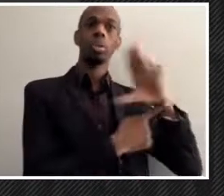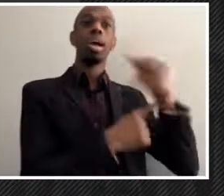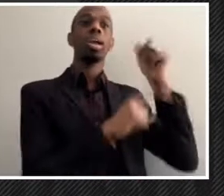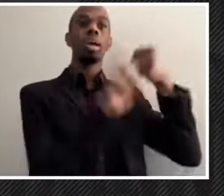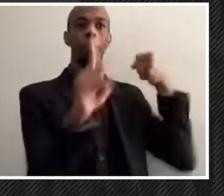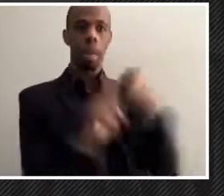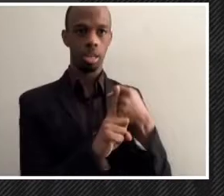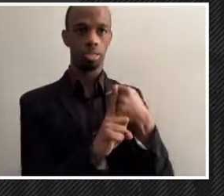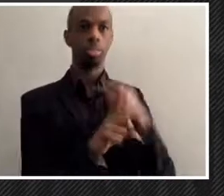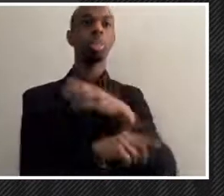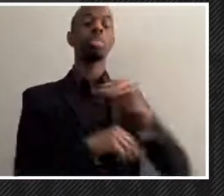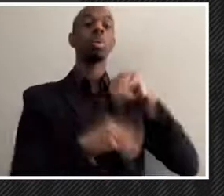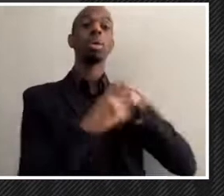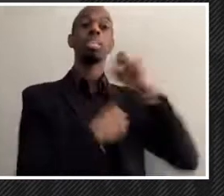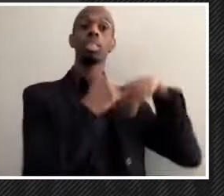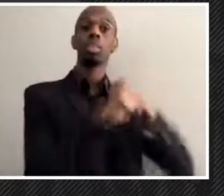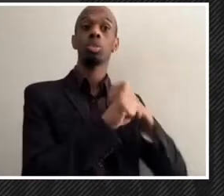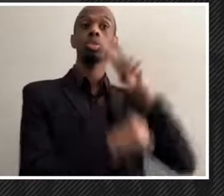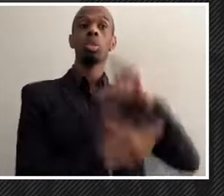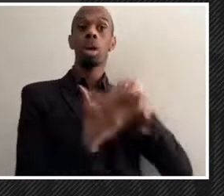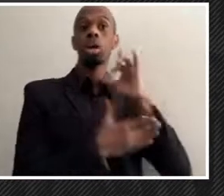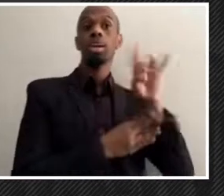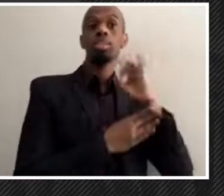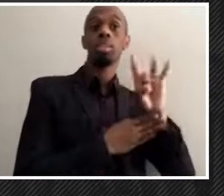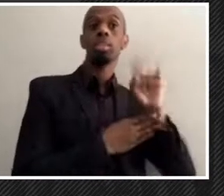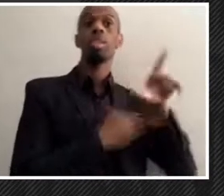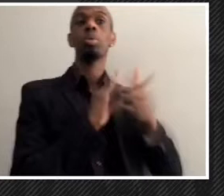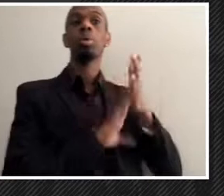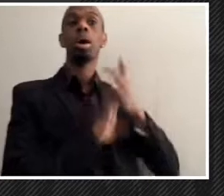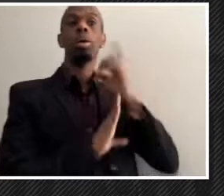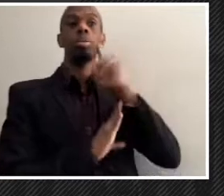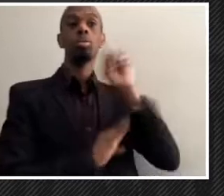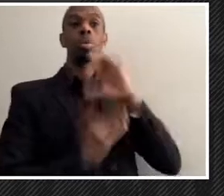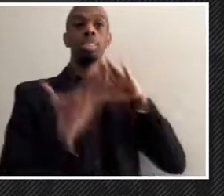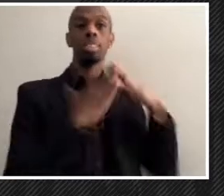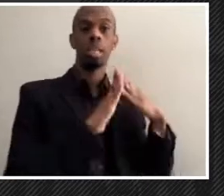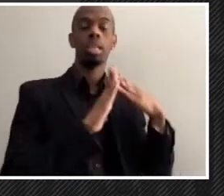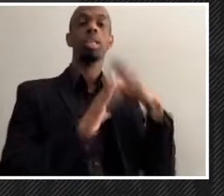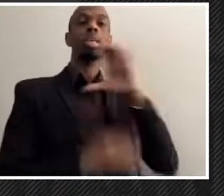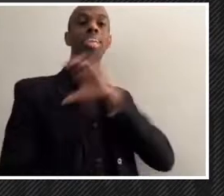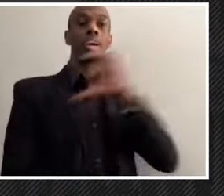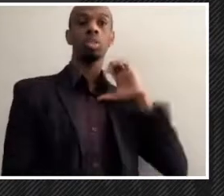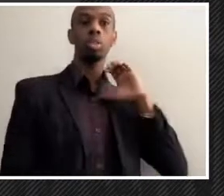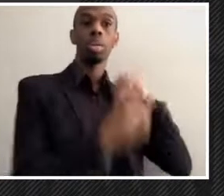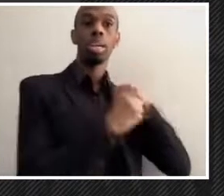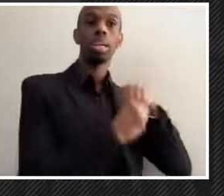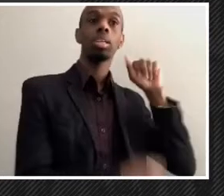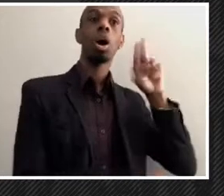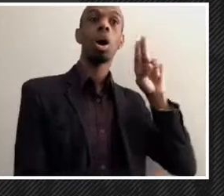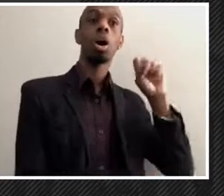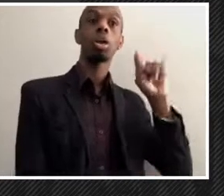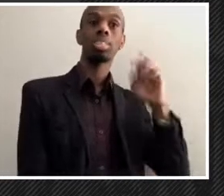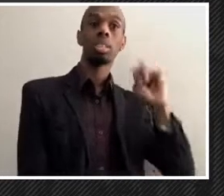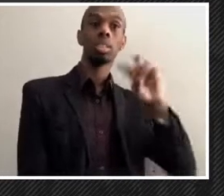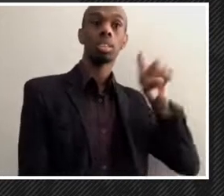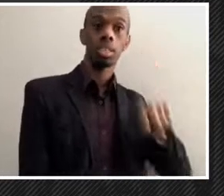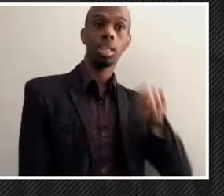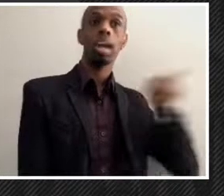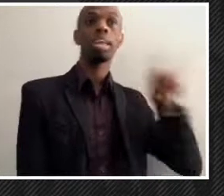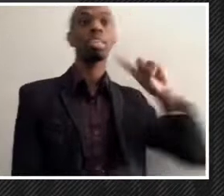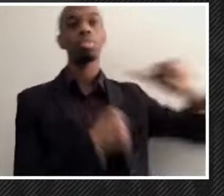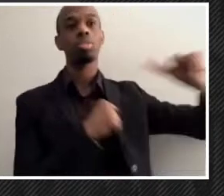in 2018, Lewis ran for city council in Austin, Texas, and became the first formerly incarcerated